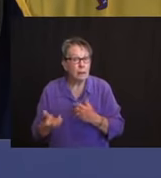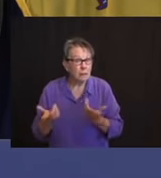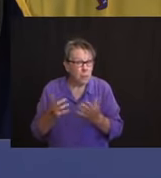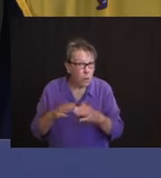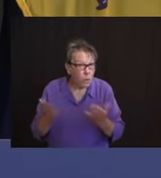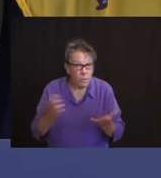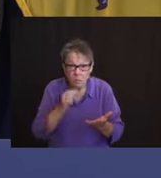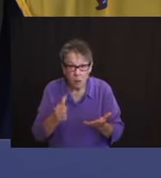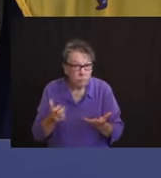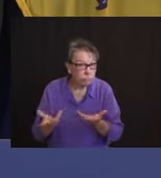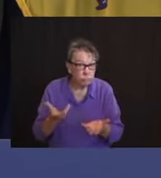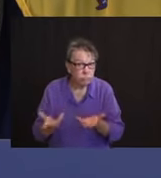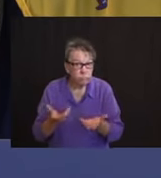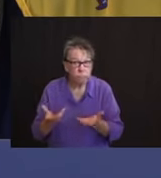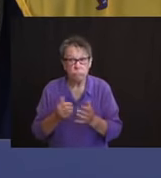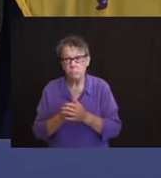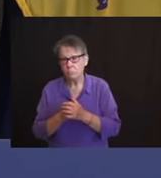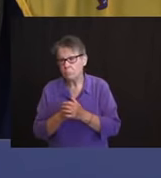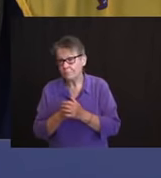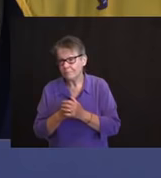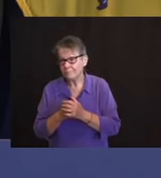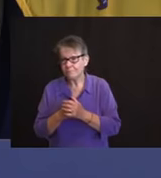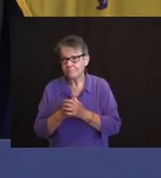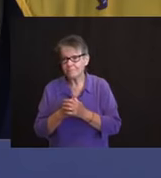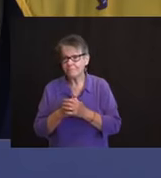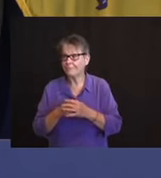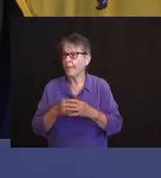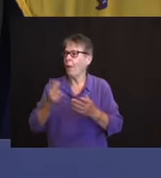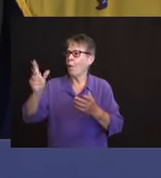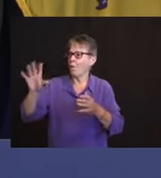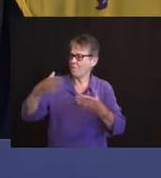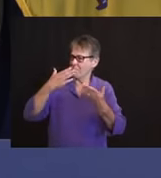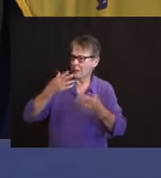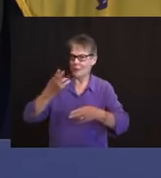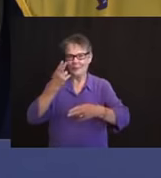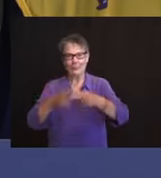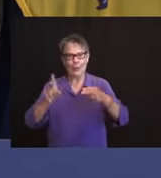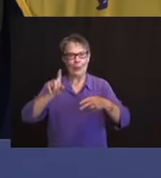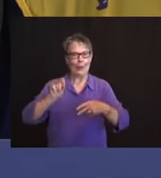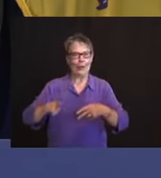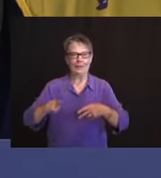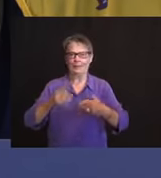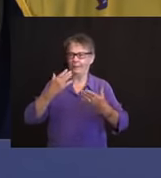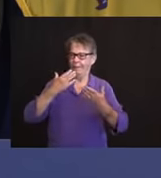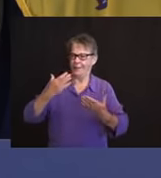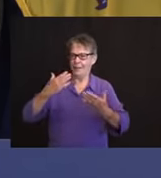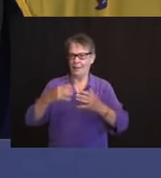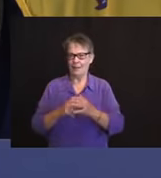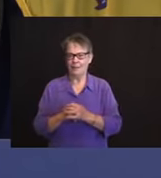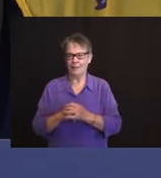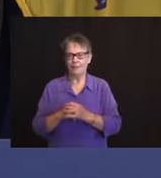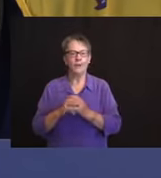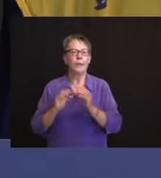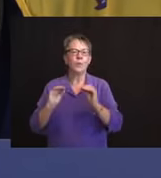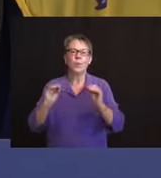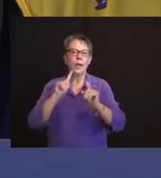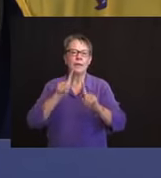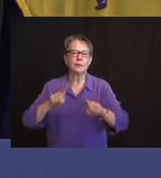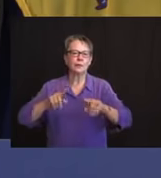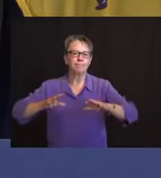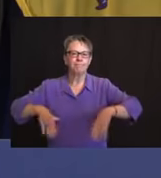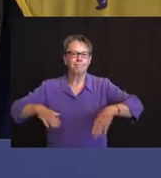Thank you for your economy of questions. I've got no answer on bowling, nothing yet. So to the bowlers